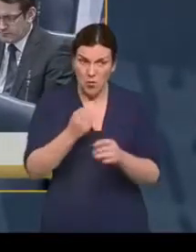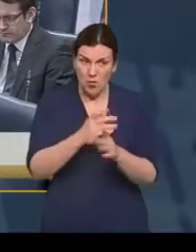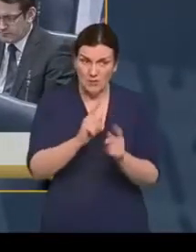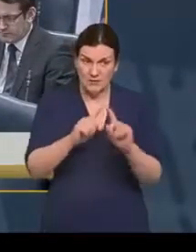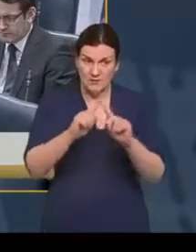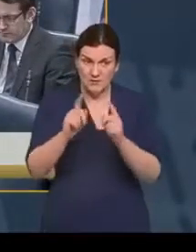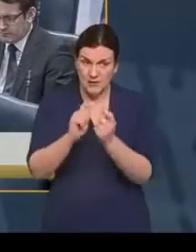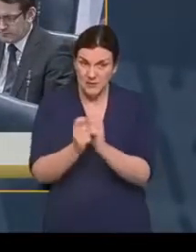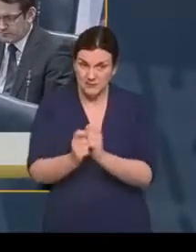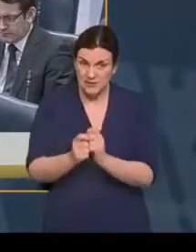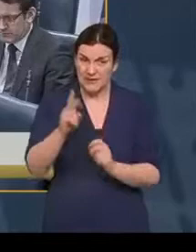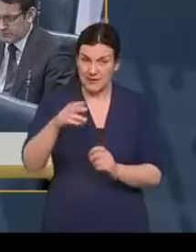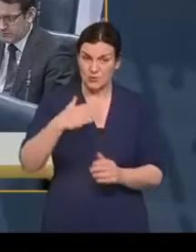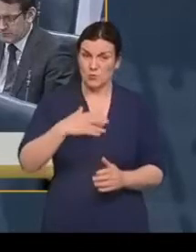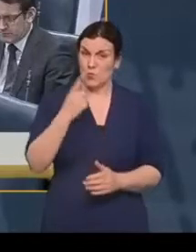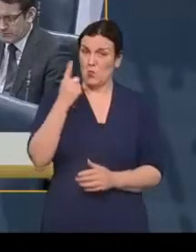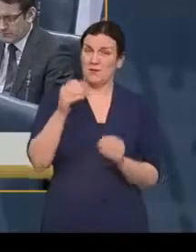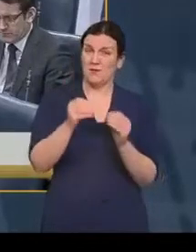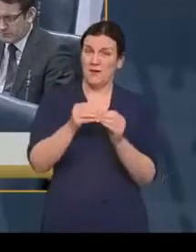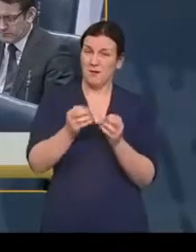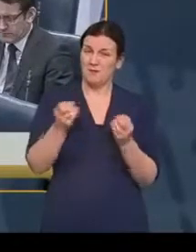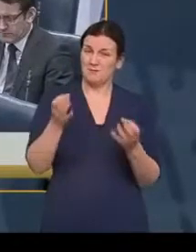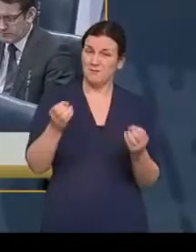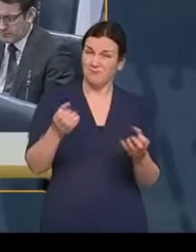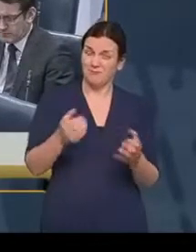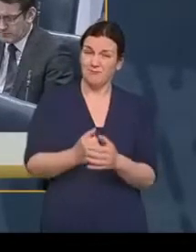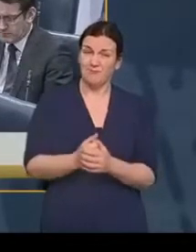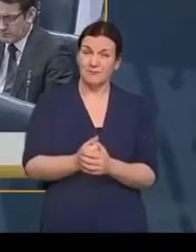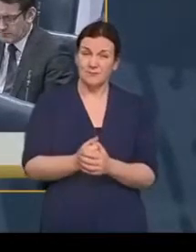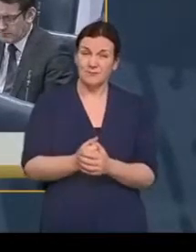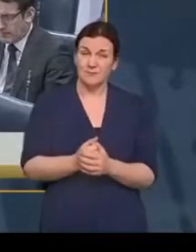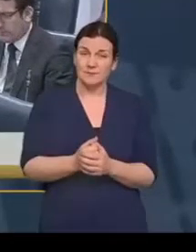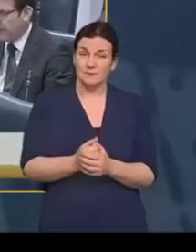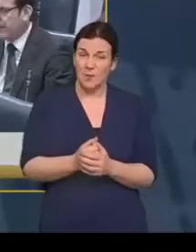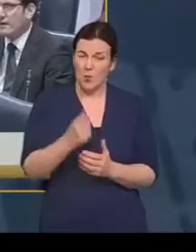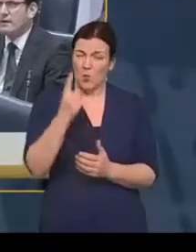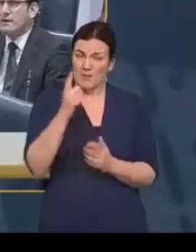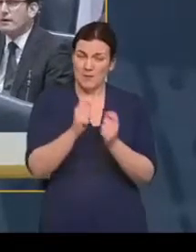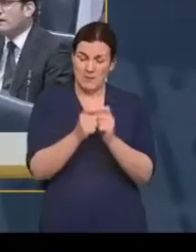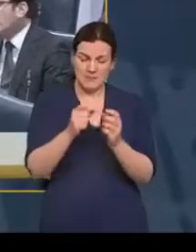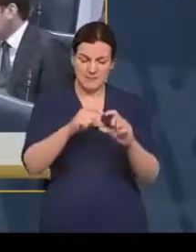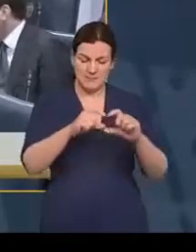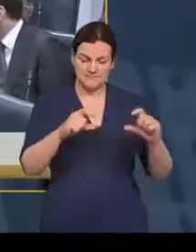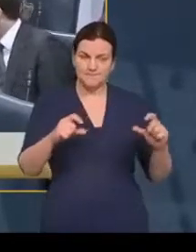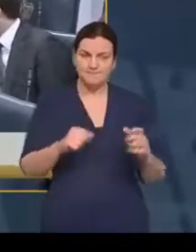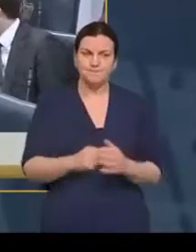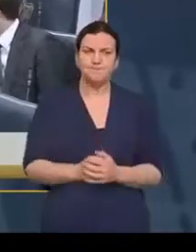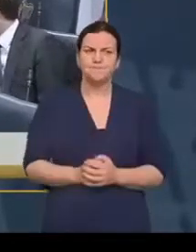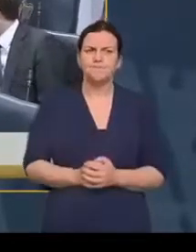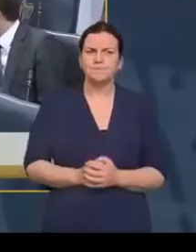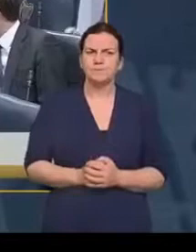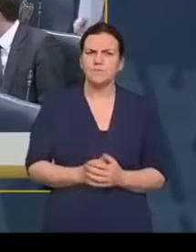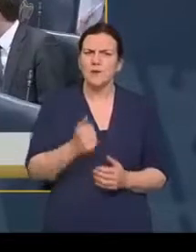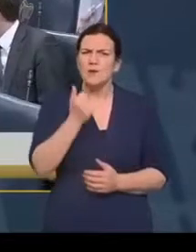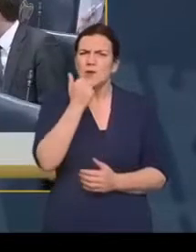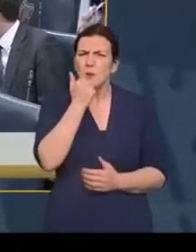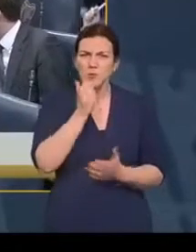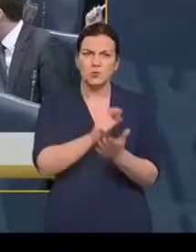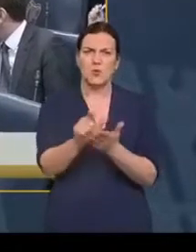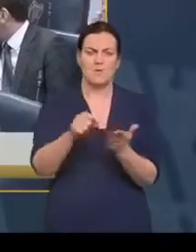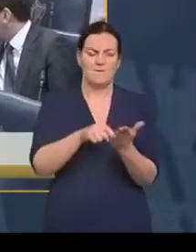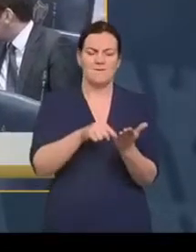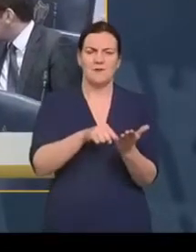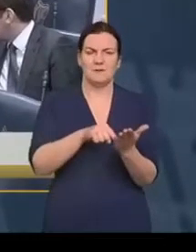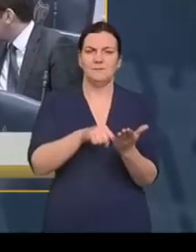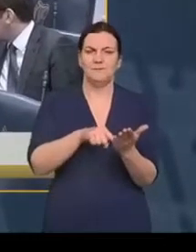If we're discussing all these amendments, could I just make one comment on one of the amendments, which is